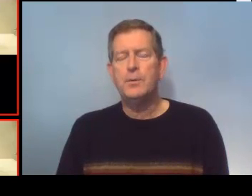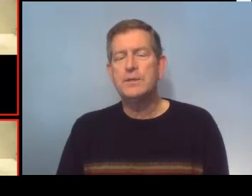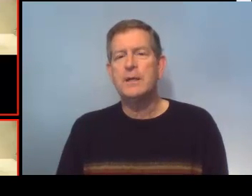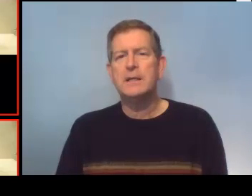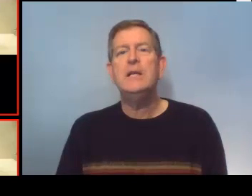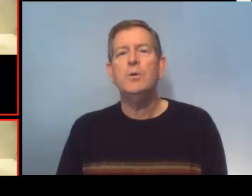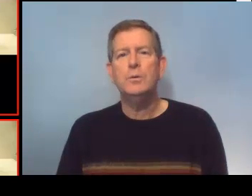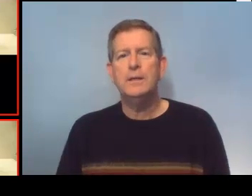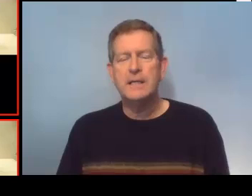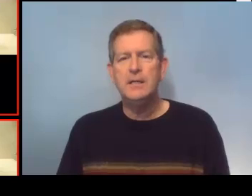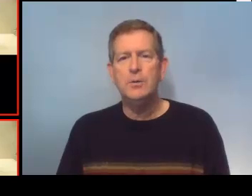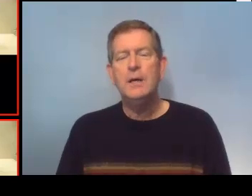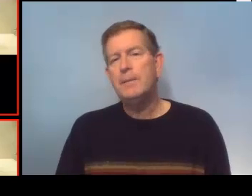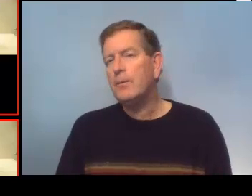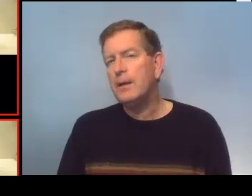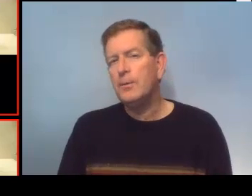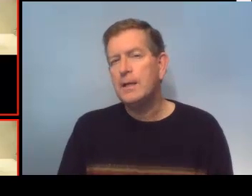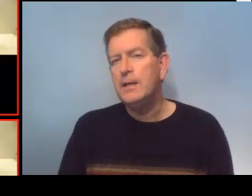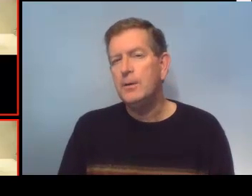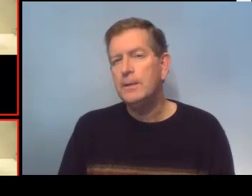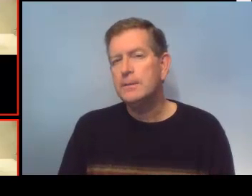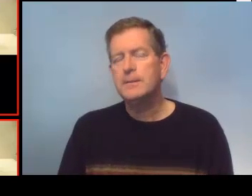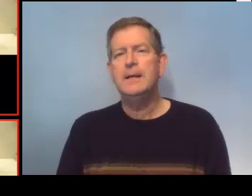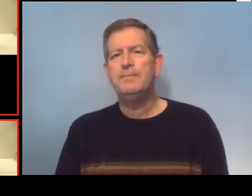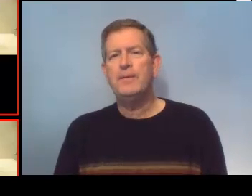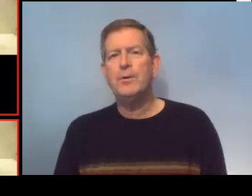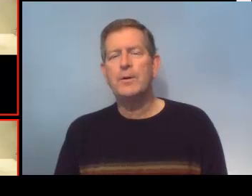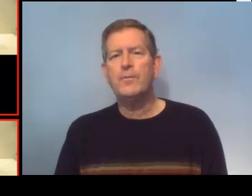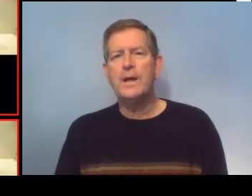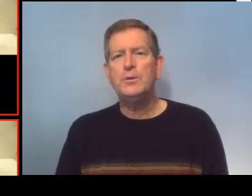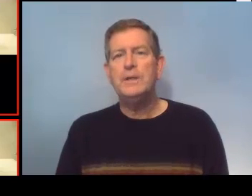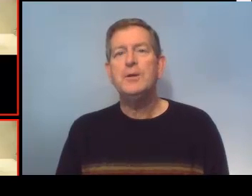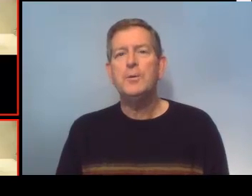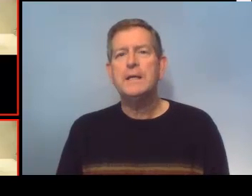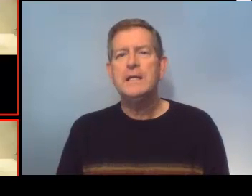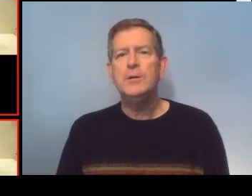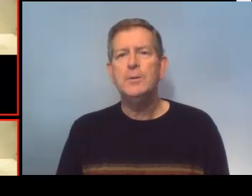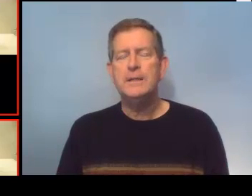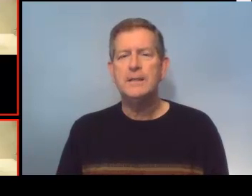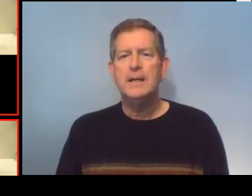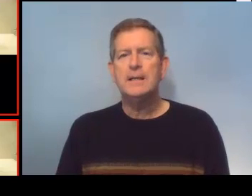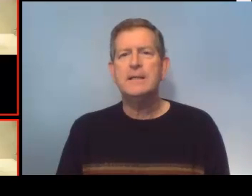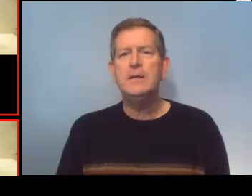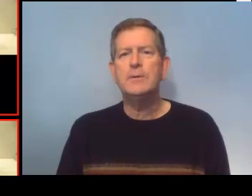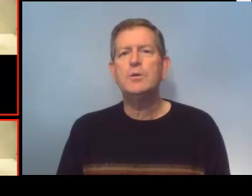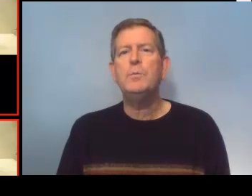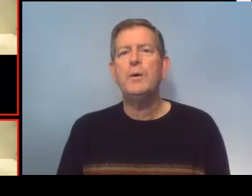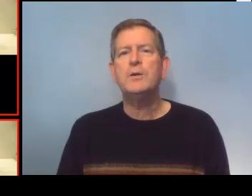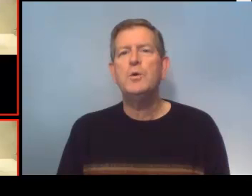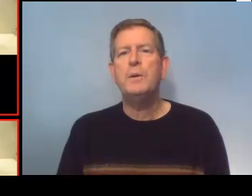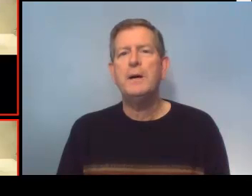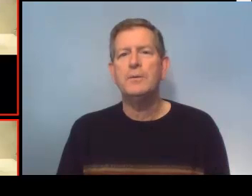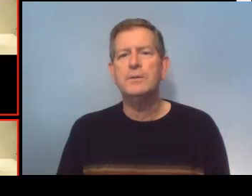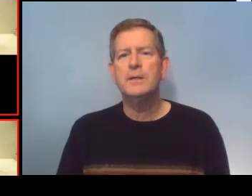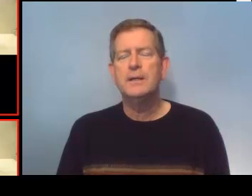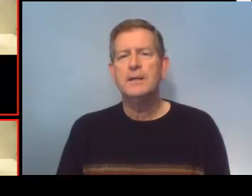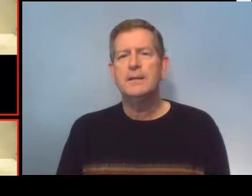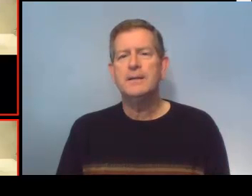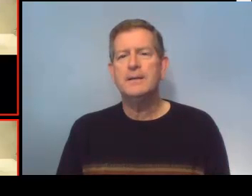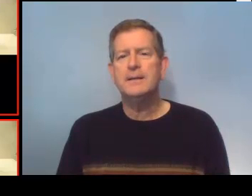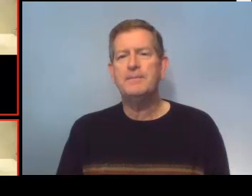as opposed to the kilo. By the way, you know what a kilo is? If you go to France, you need to know what a kilo is. A kilo is 2.2